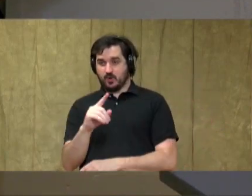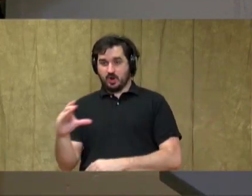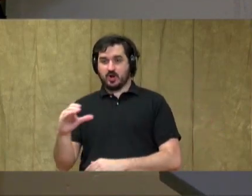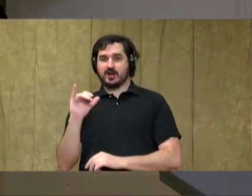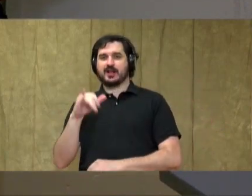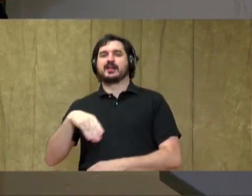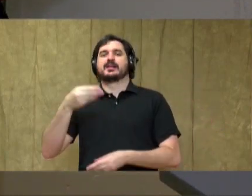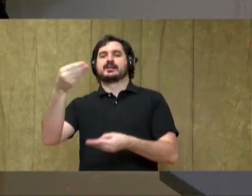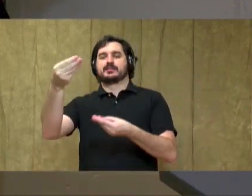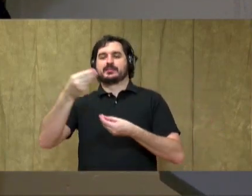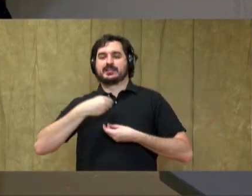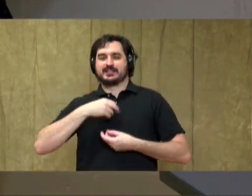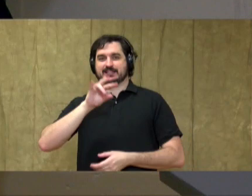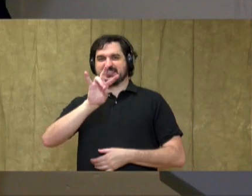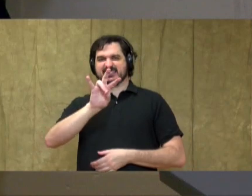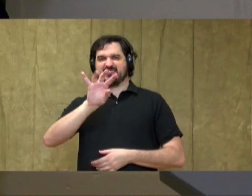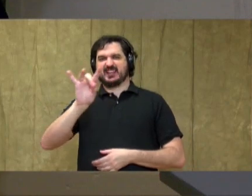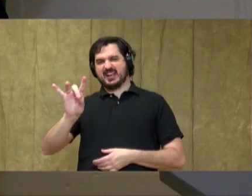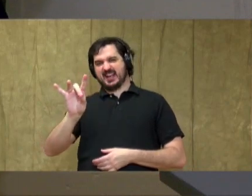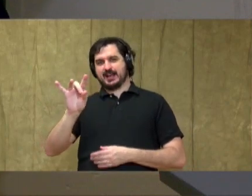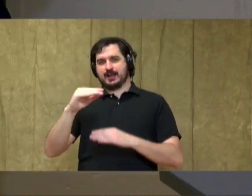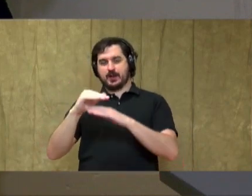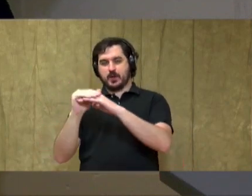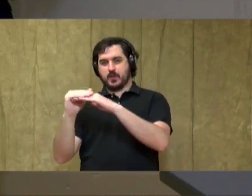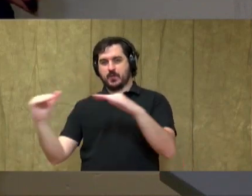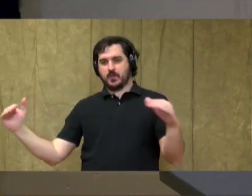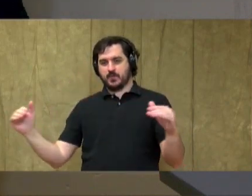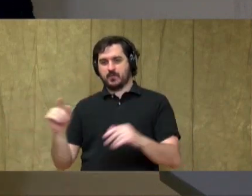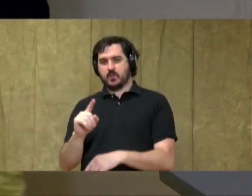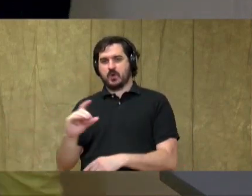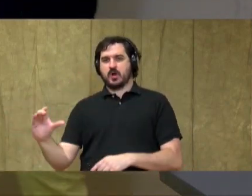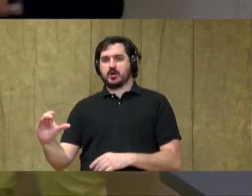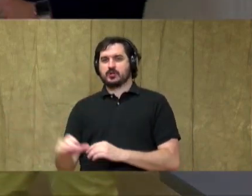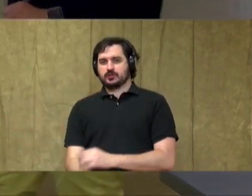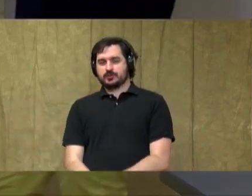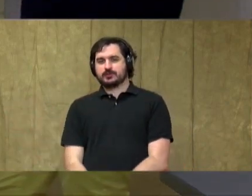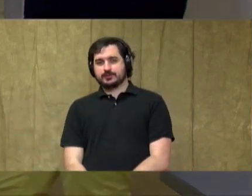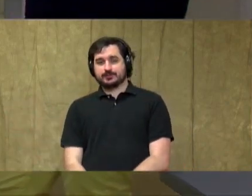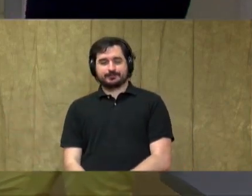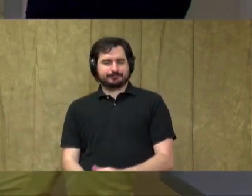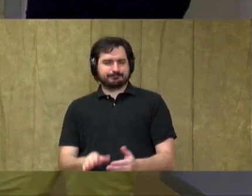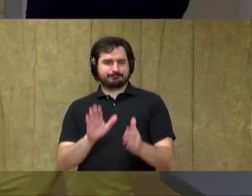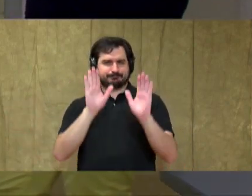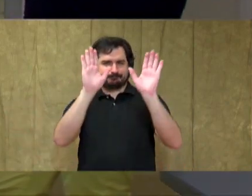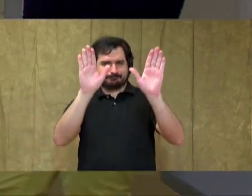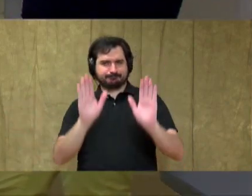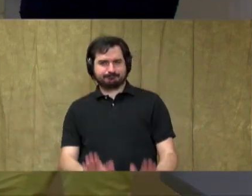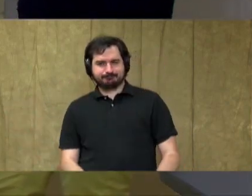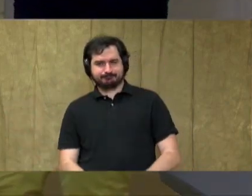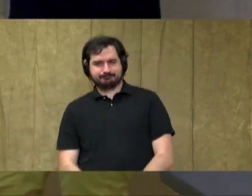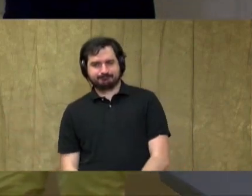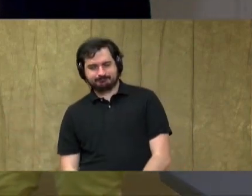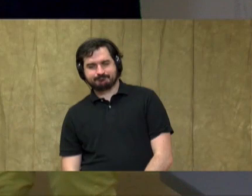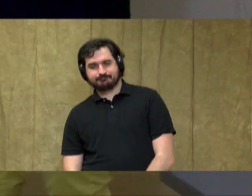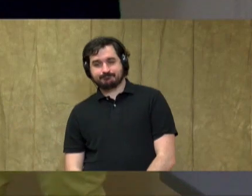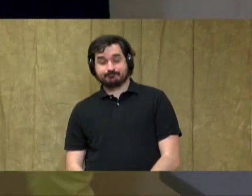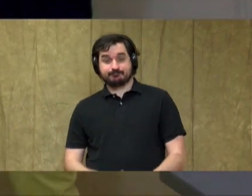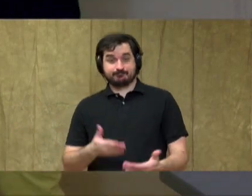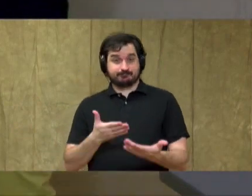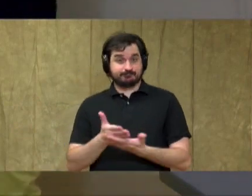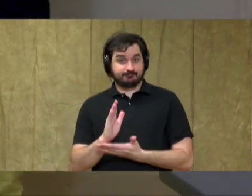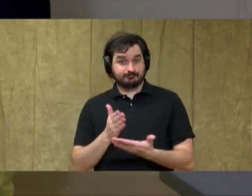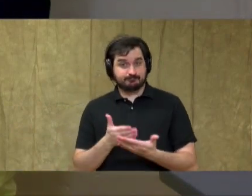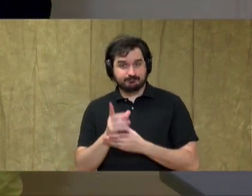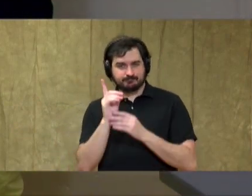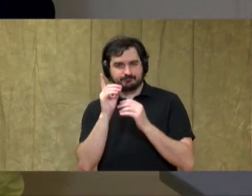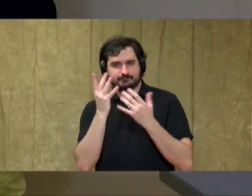would give me 78 100ths. Very good. All right, we